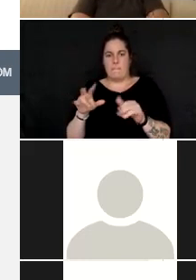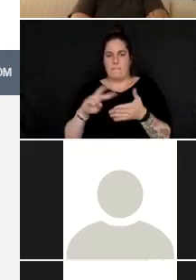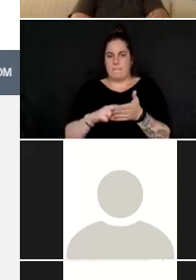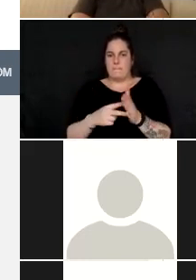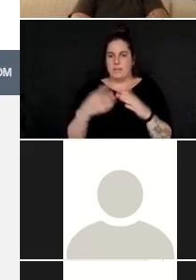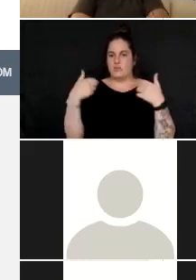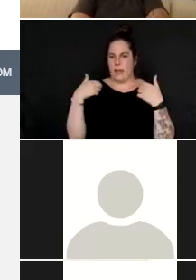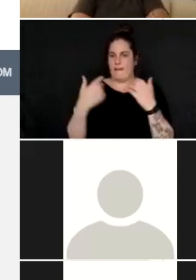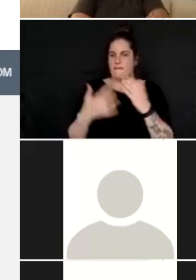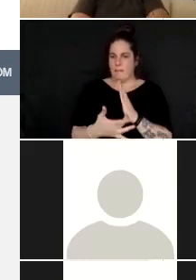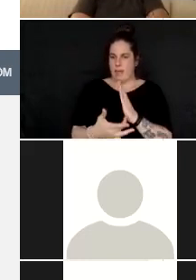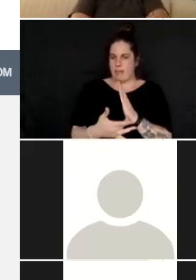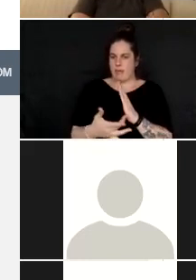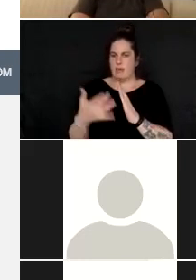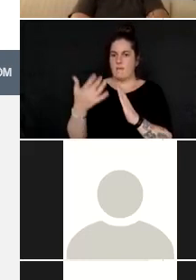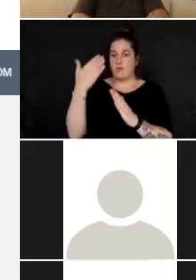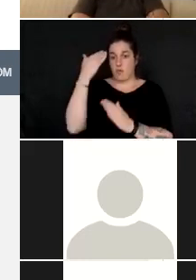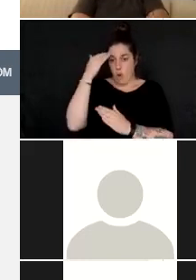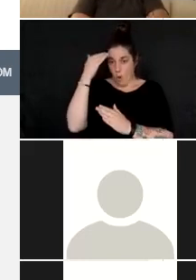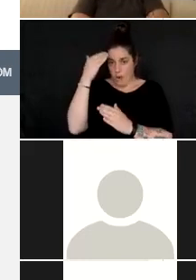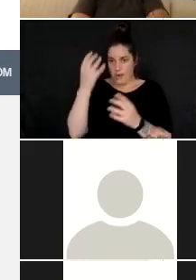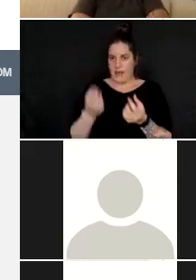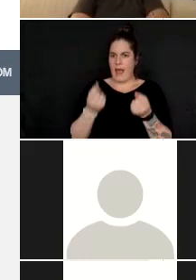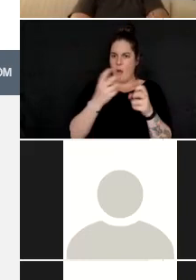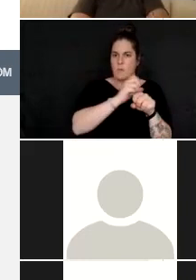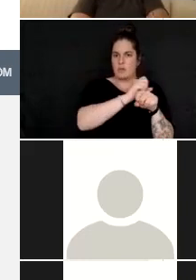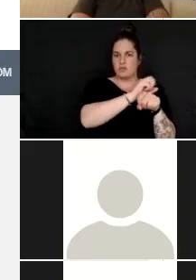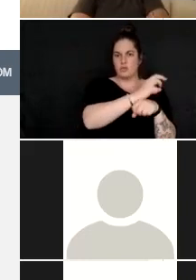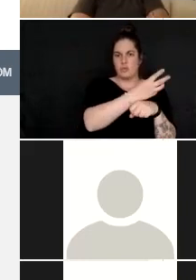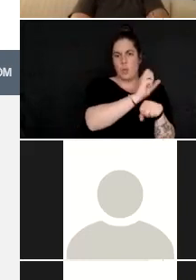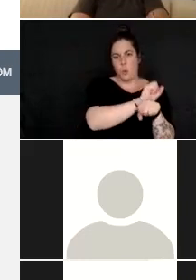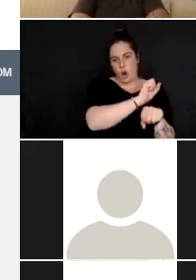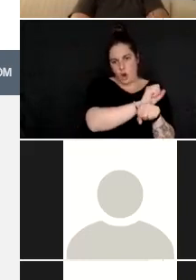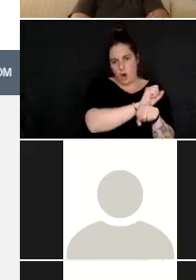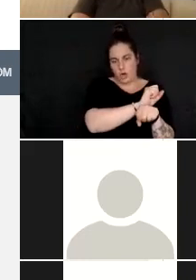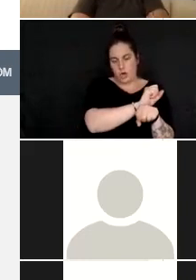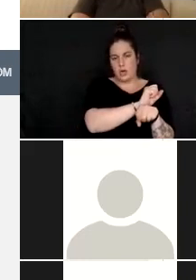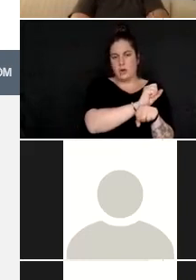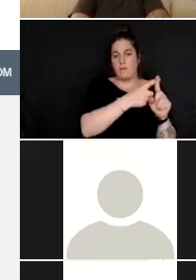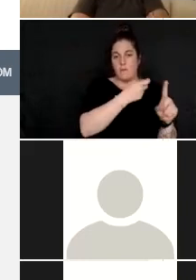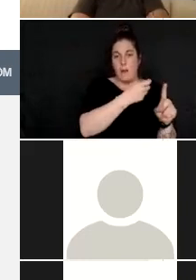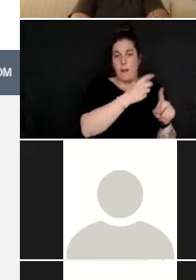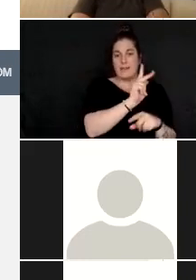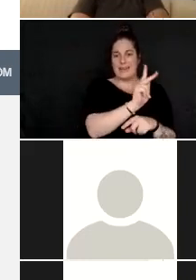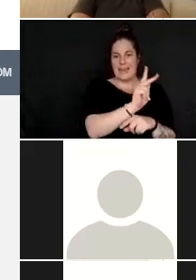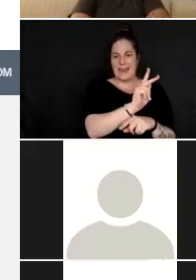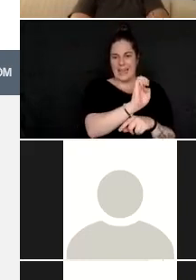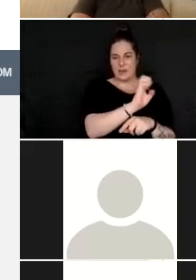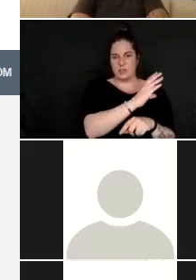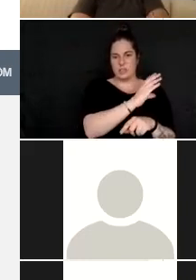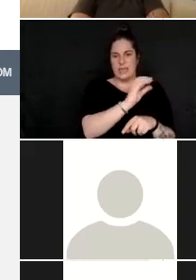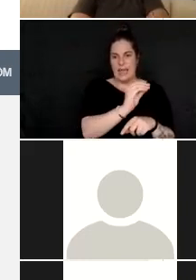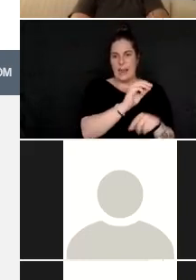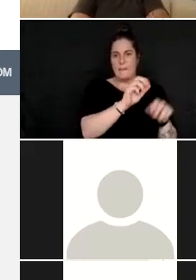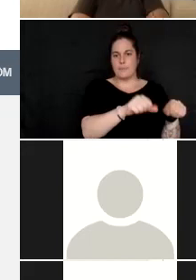knowing, how much of the work from the kinetic and potential energy is going to be converted into